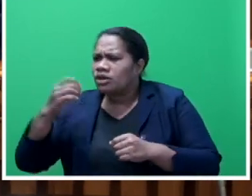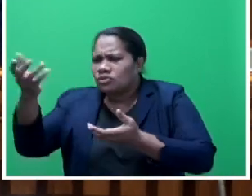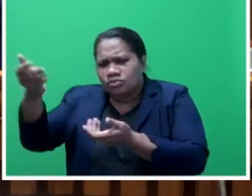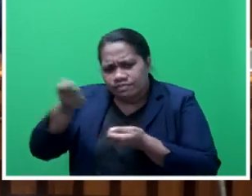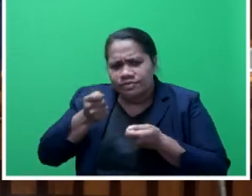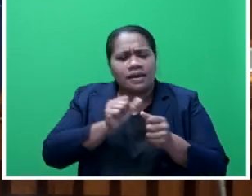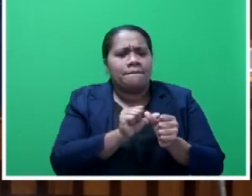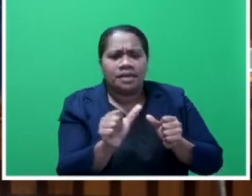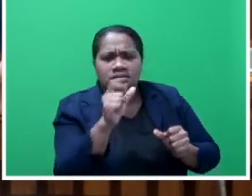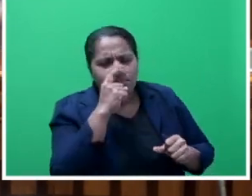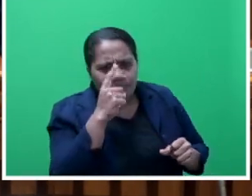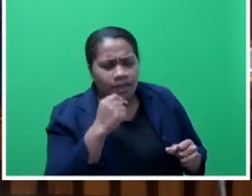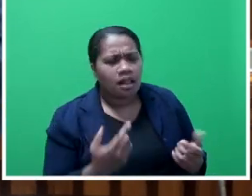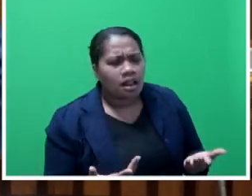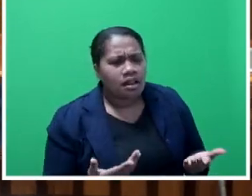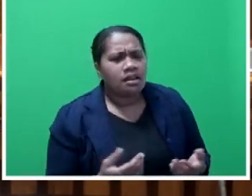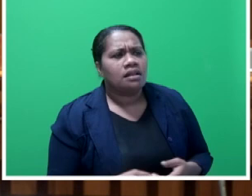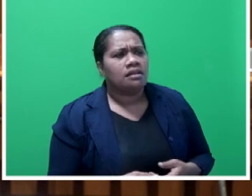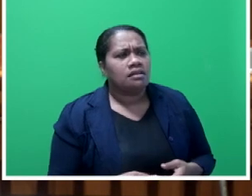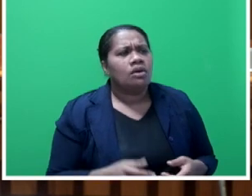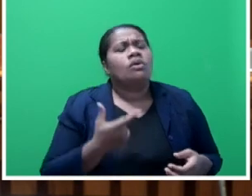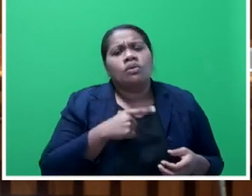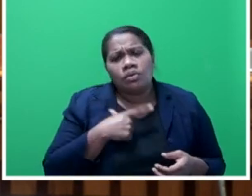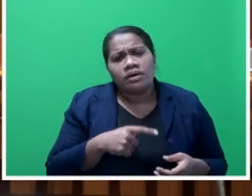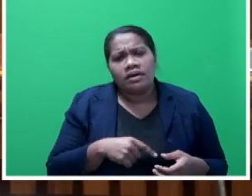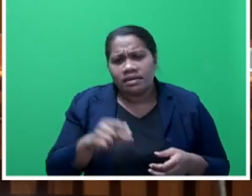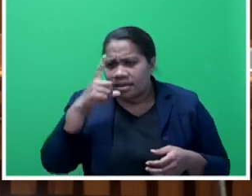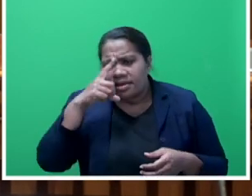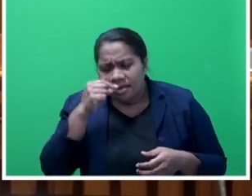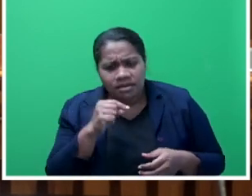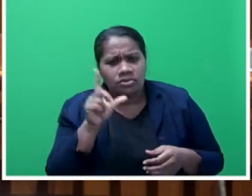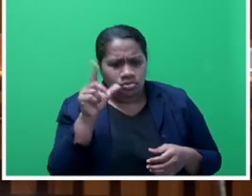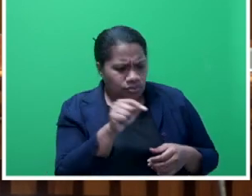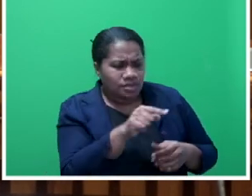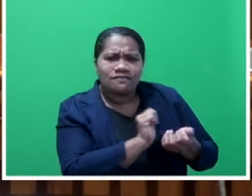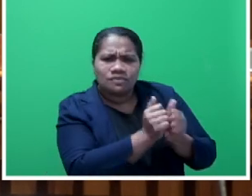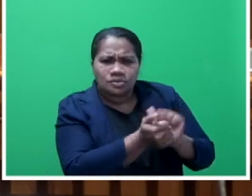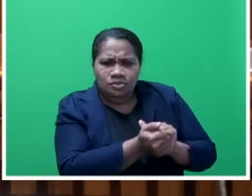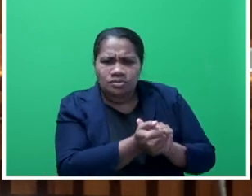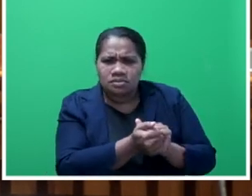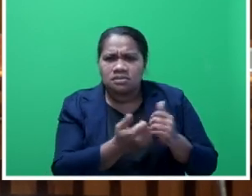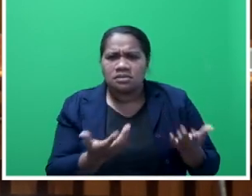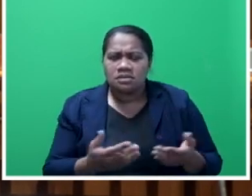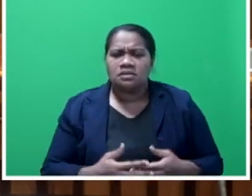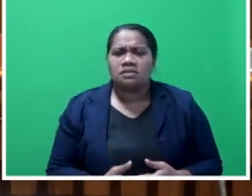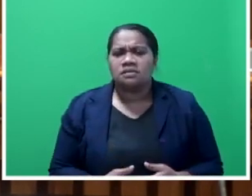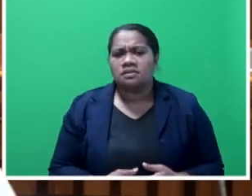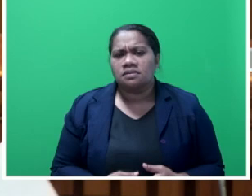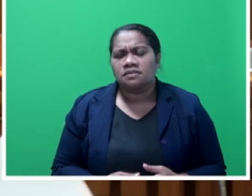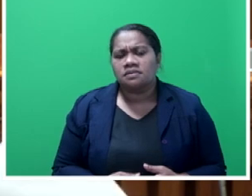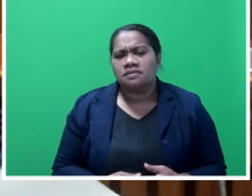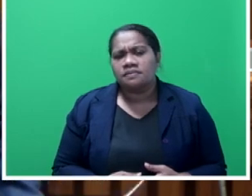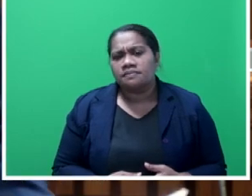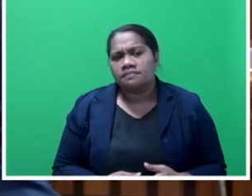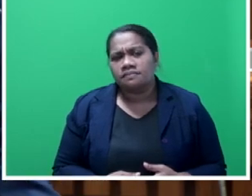the same standards not be applied, if it can be applied for sports, for our bureaucracies? Mr. Speaker, sir.